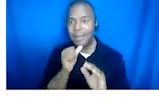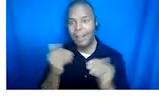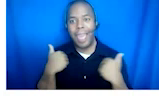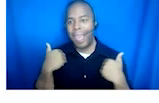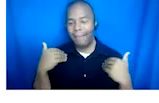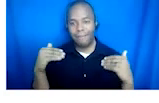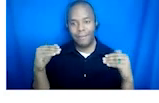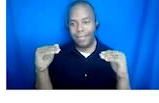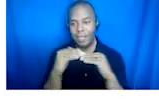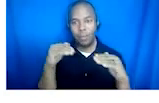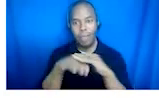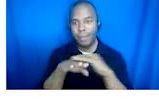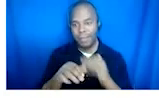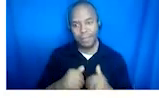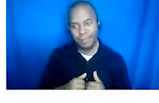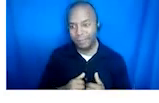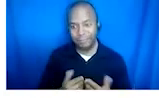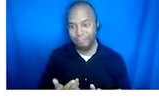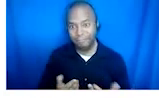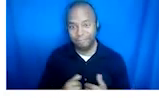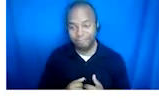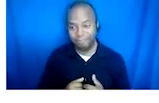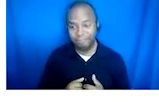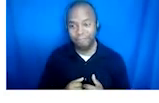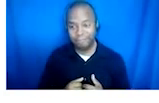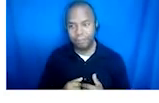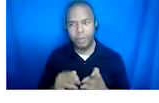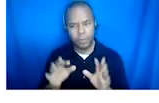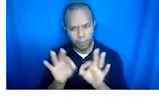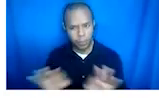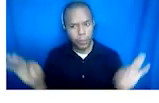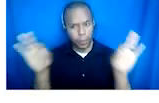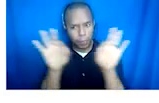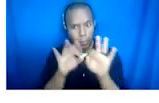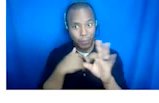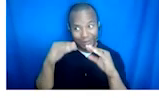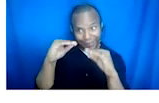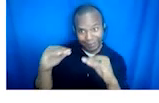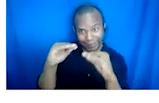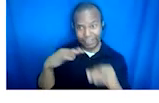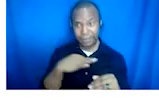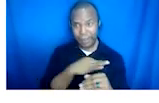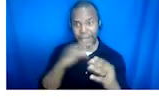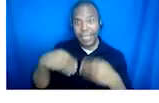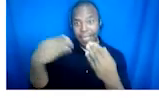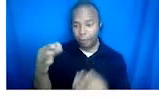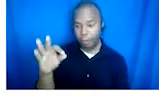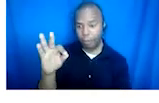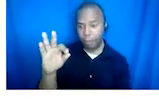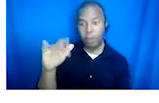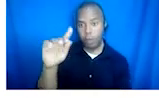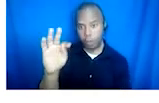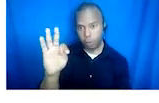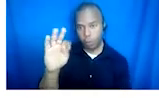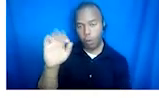So it's very important to teach faculty and provide them the tools that make